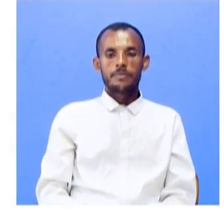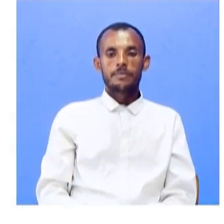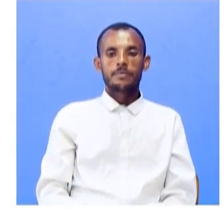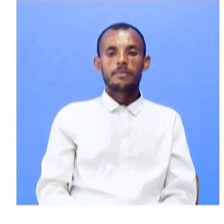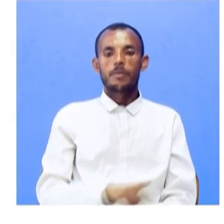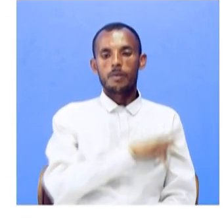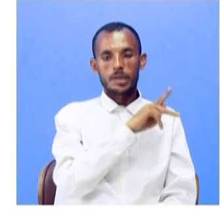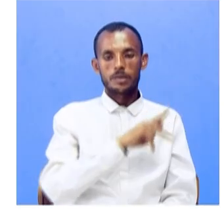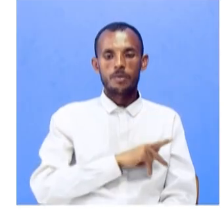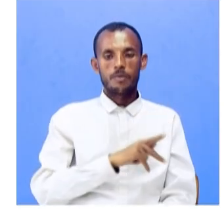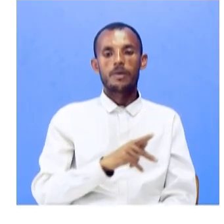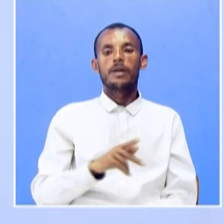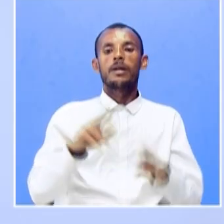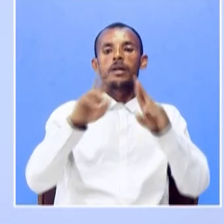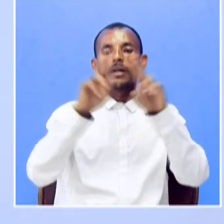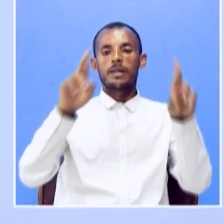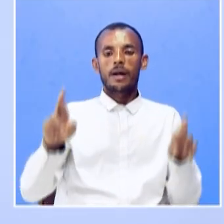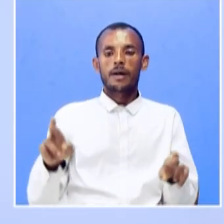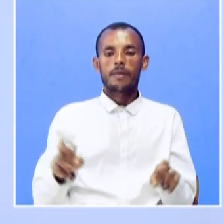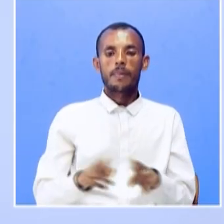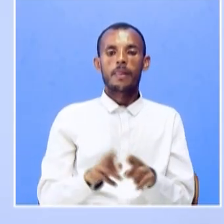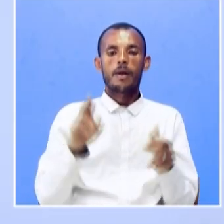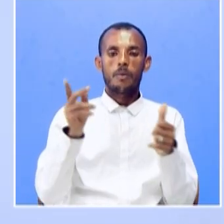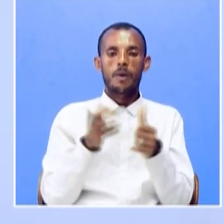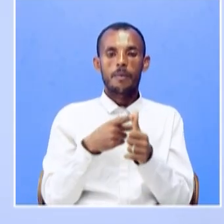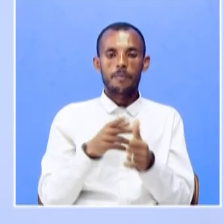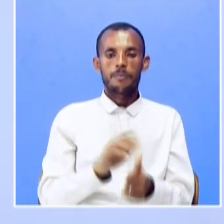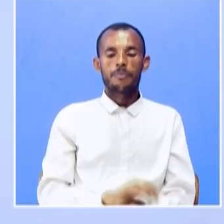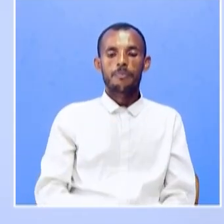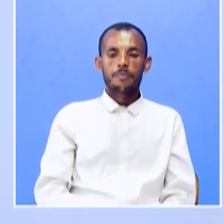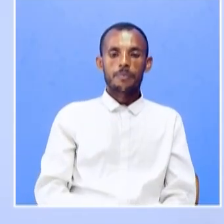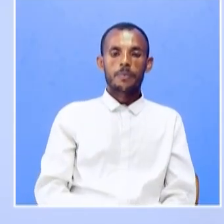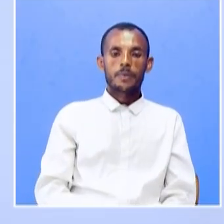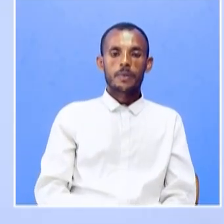Properties of rectangle. Okay. 1.